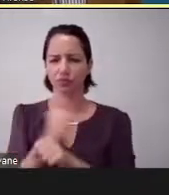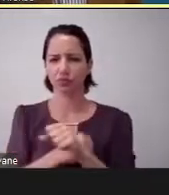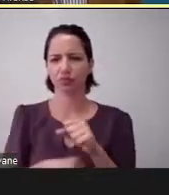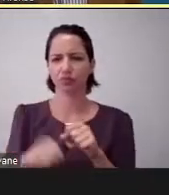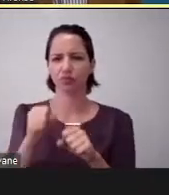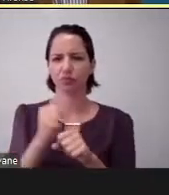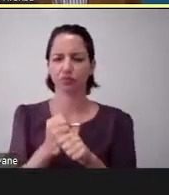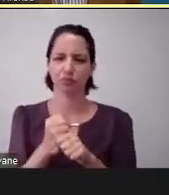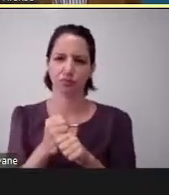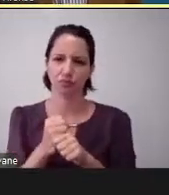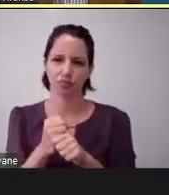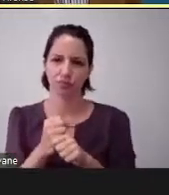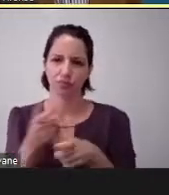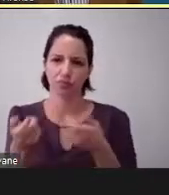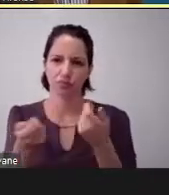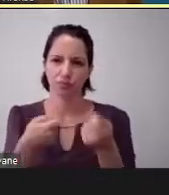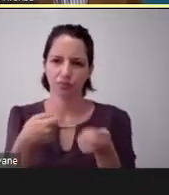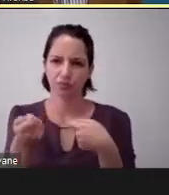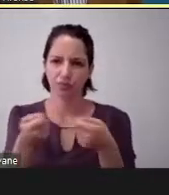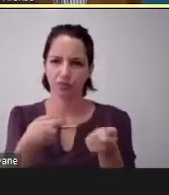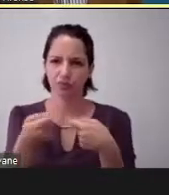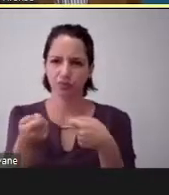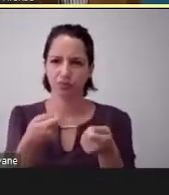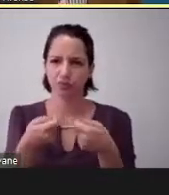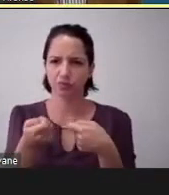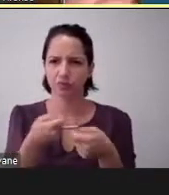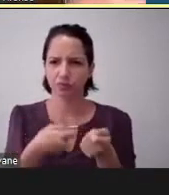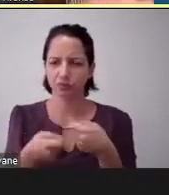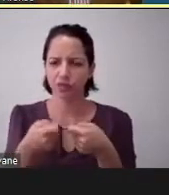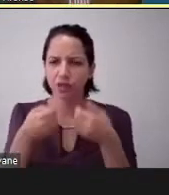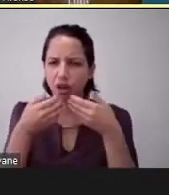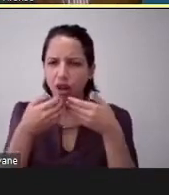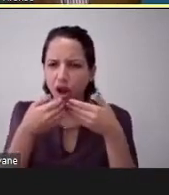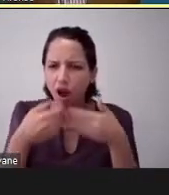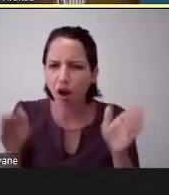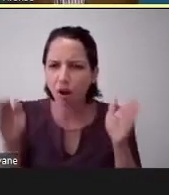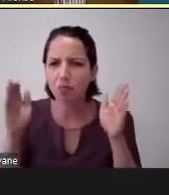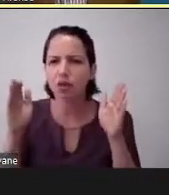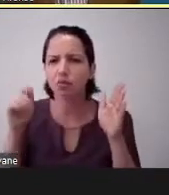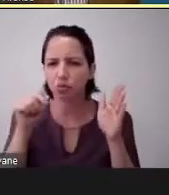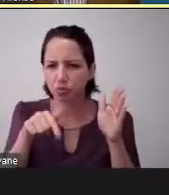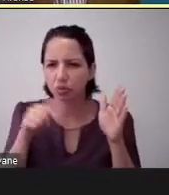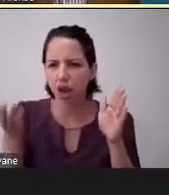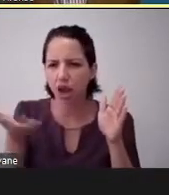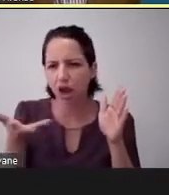of what you had the year before. So